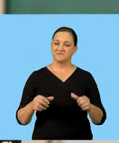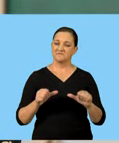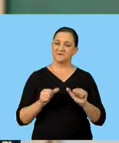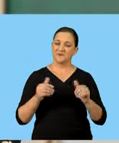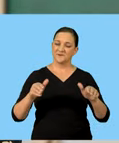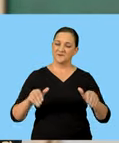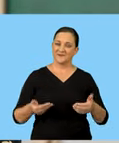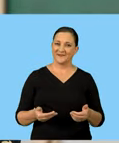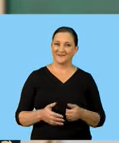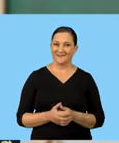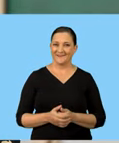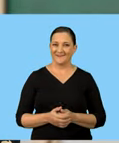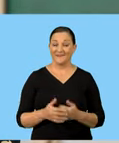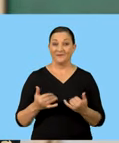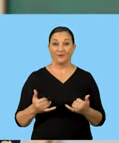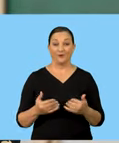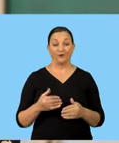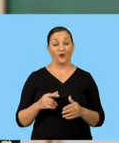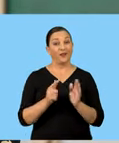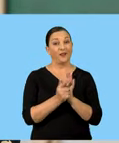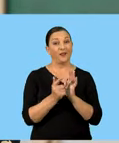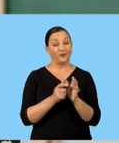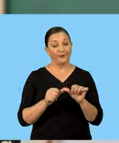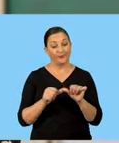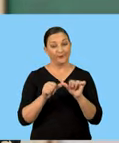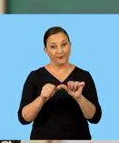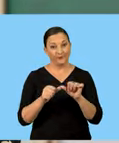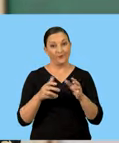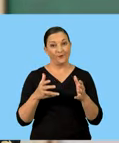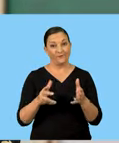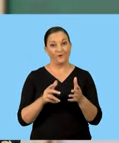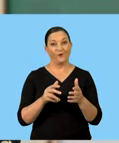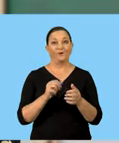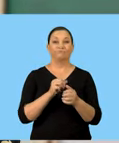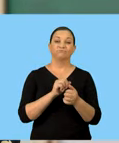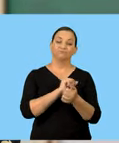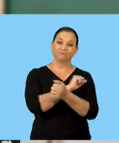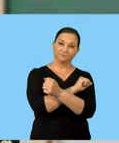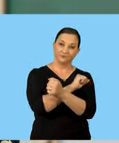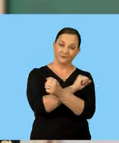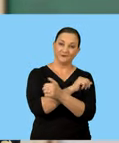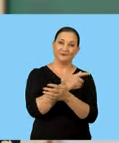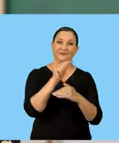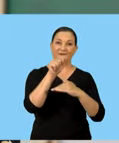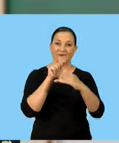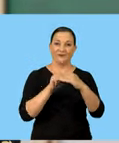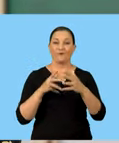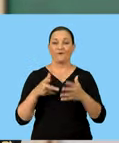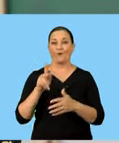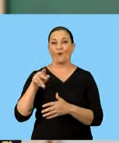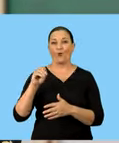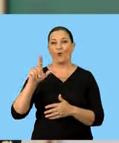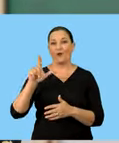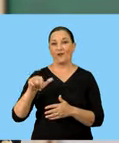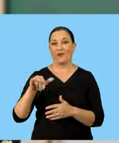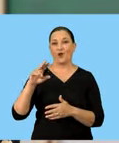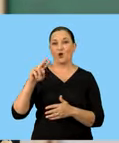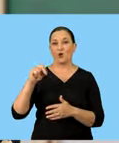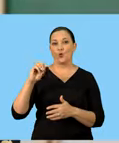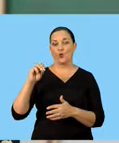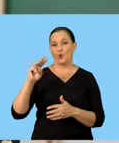Welcome back, learners, and let's continue with our lesson on multiplication and division of polynomials. So we are going to be